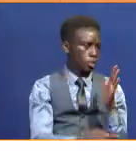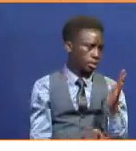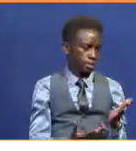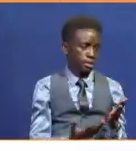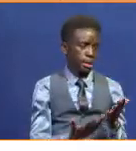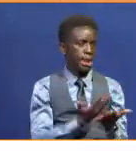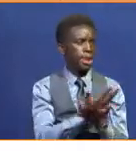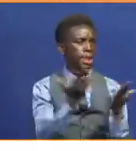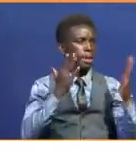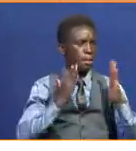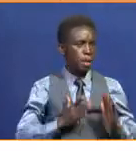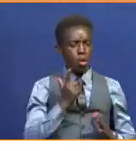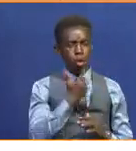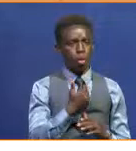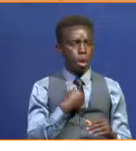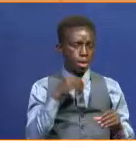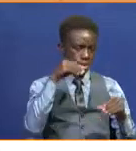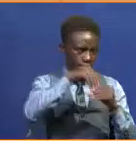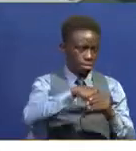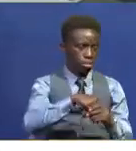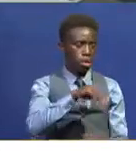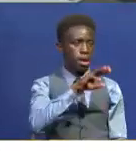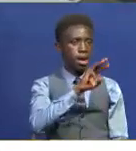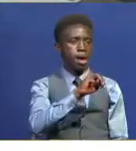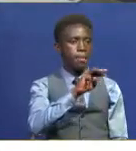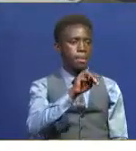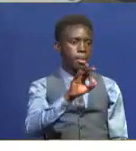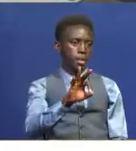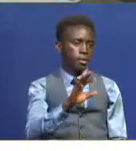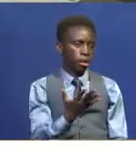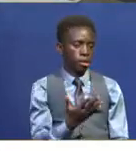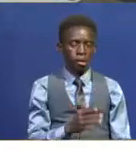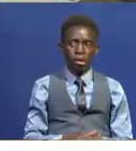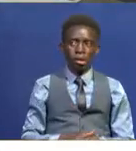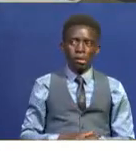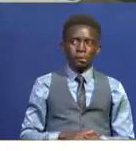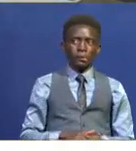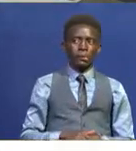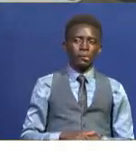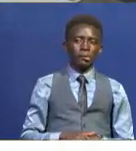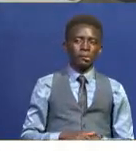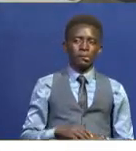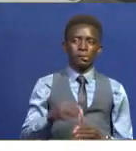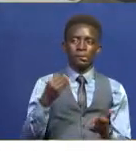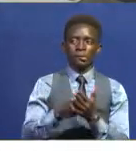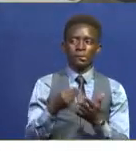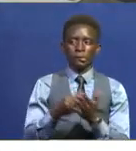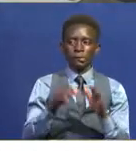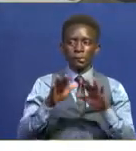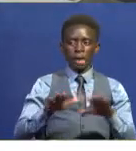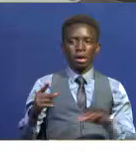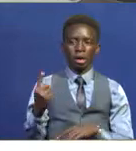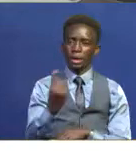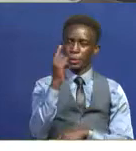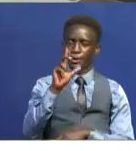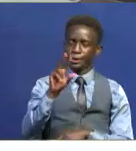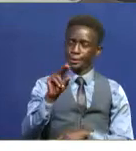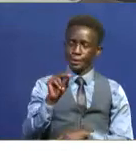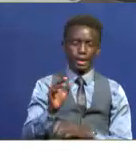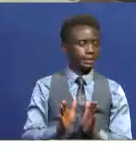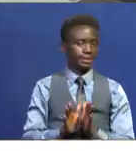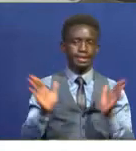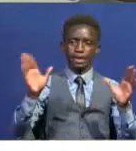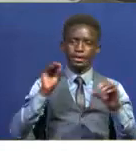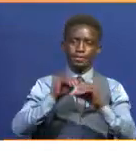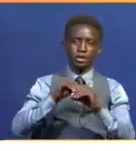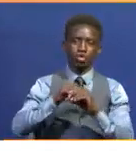to venture into MMFs? I think not only money markets, but also general investments. Yes. You need to